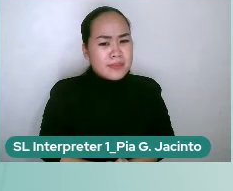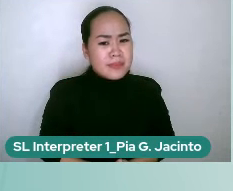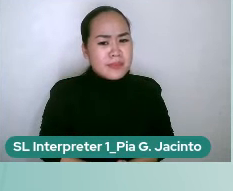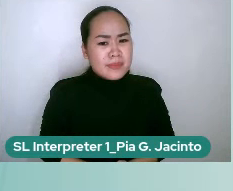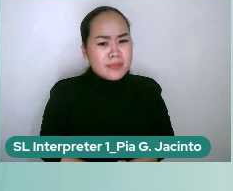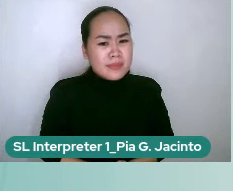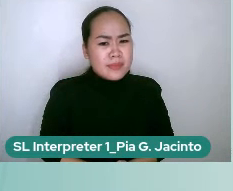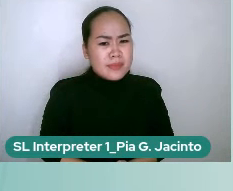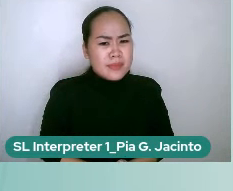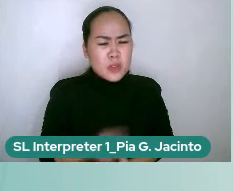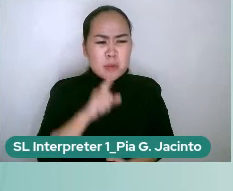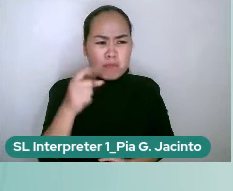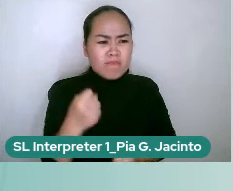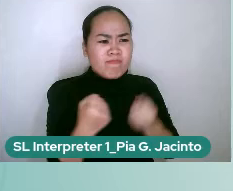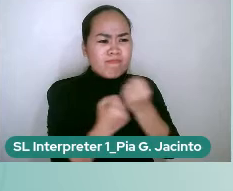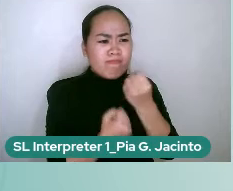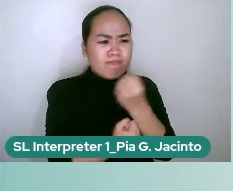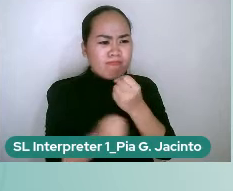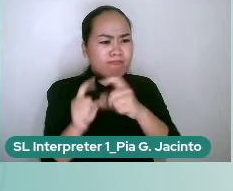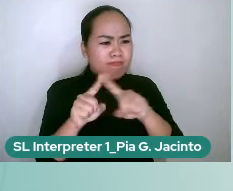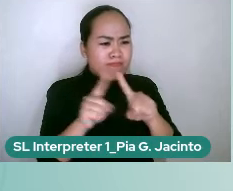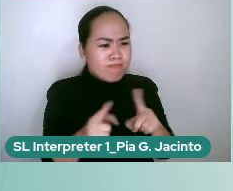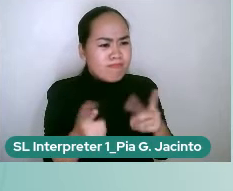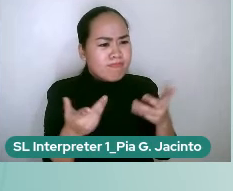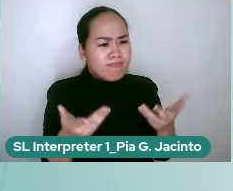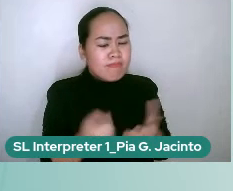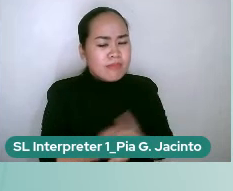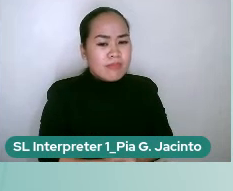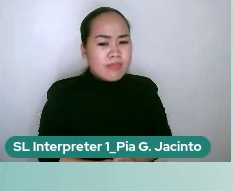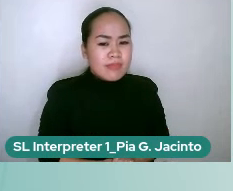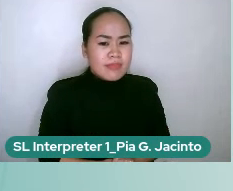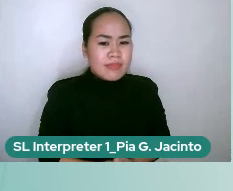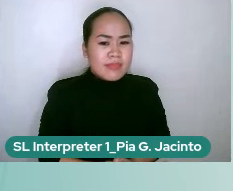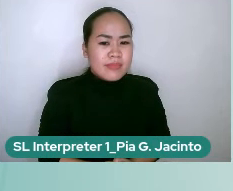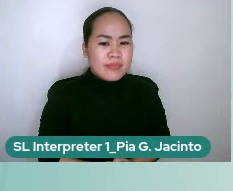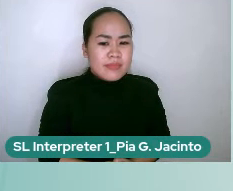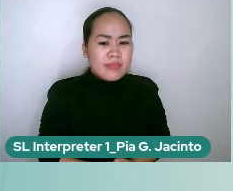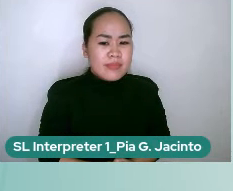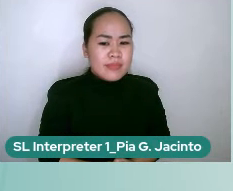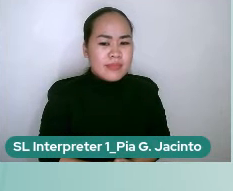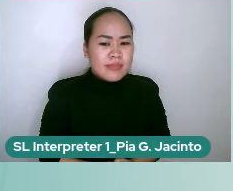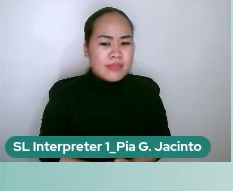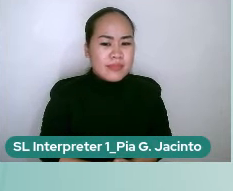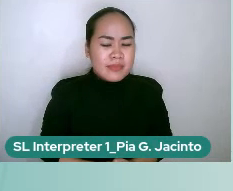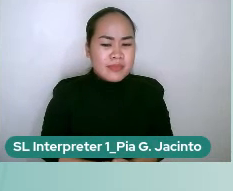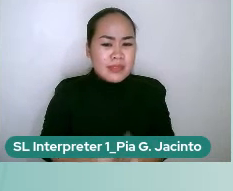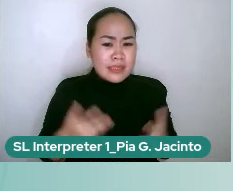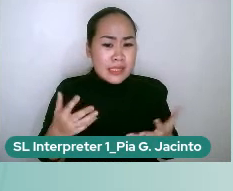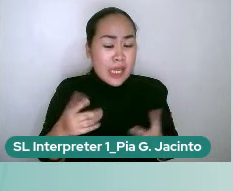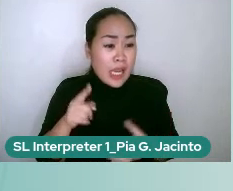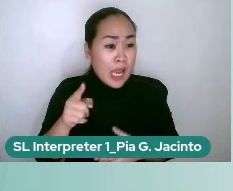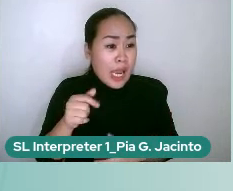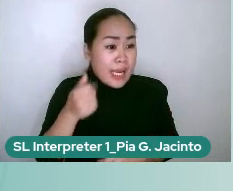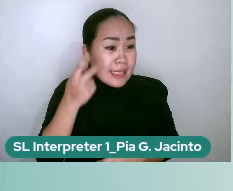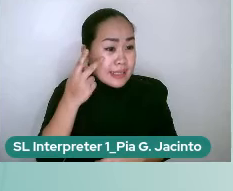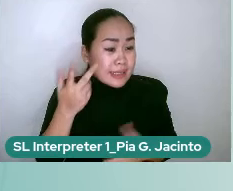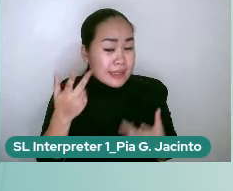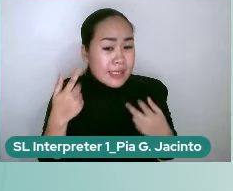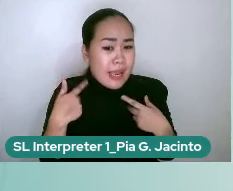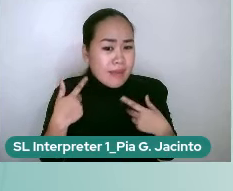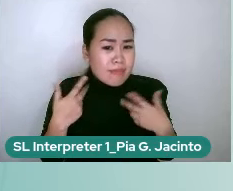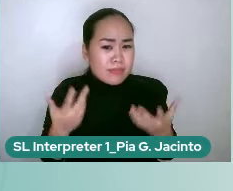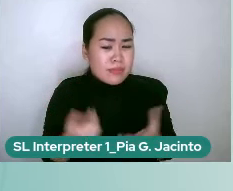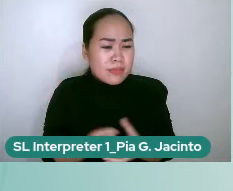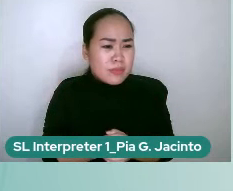the foundational ingredients are in place. So in that regard, again, the Department of Health, the community, WHO country office,